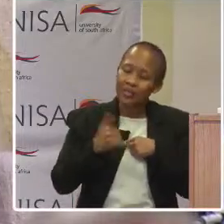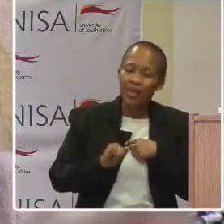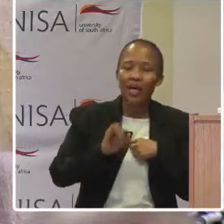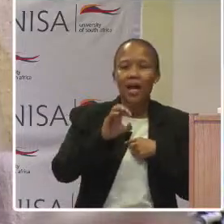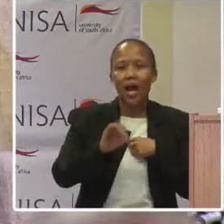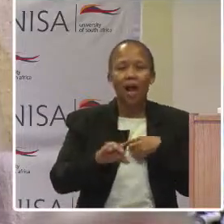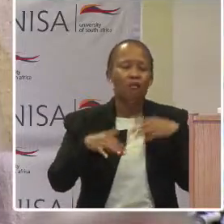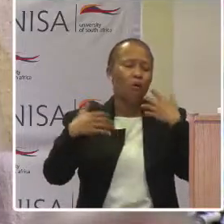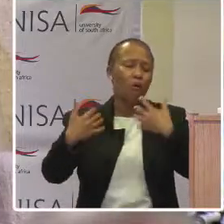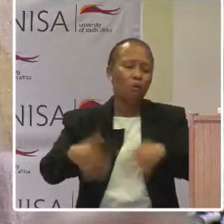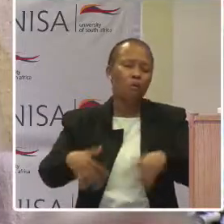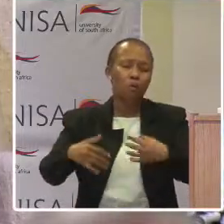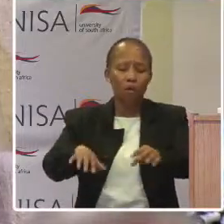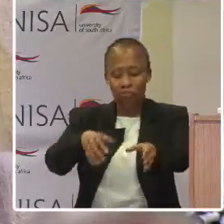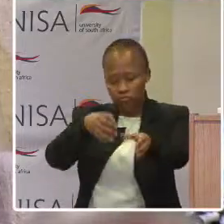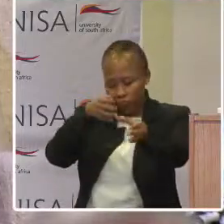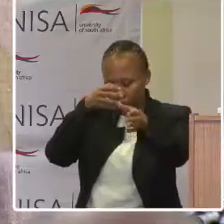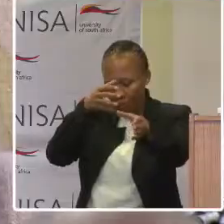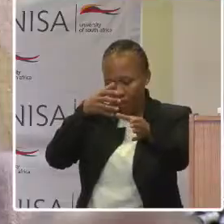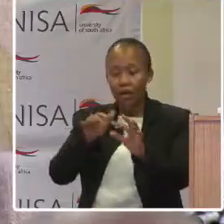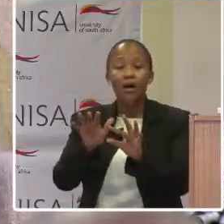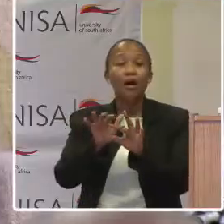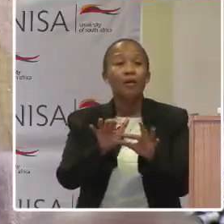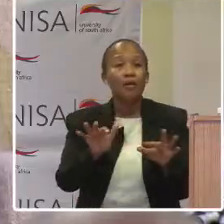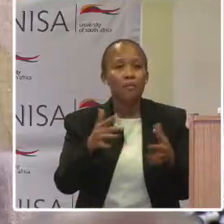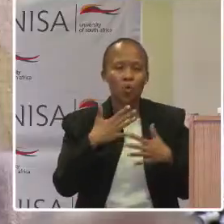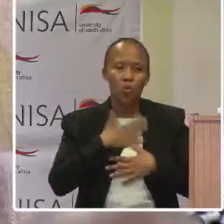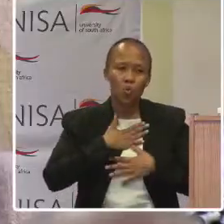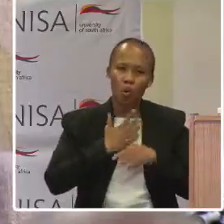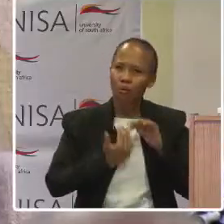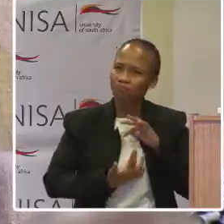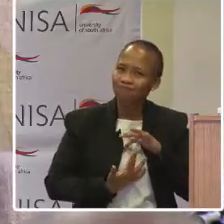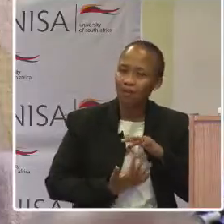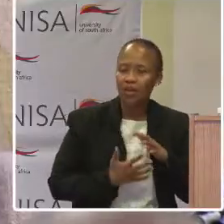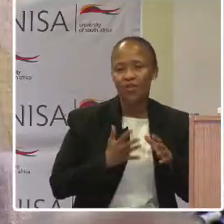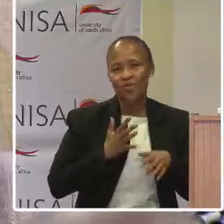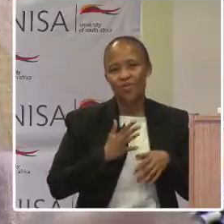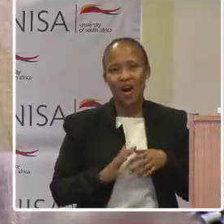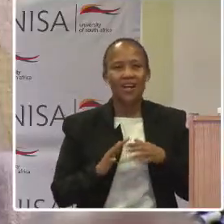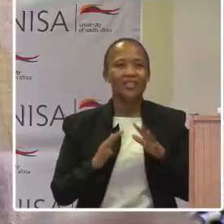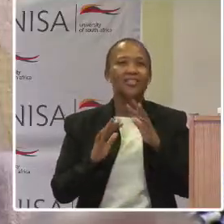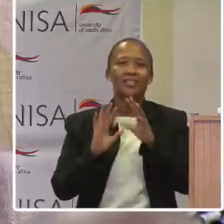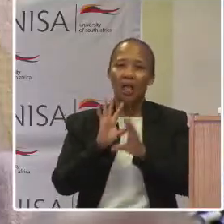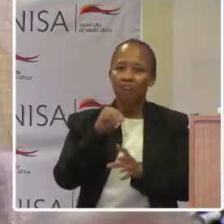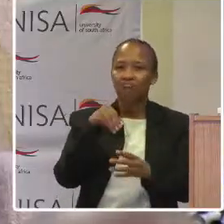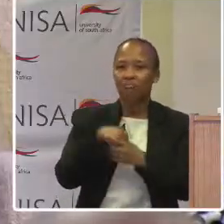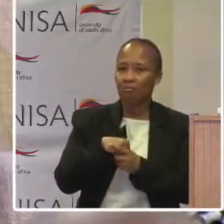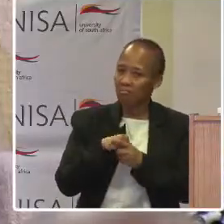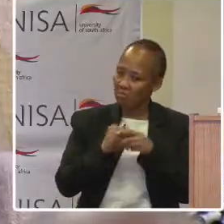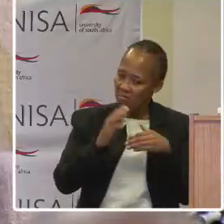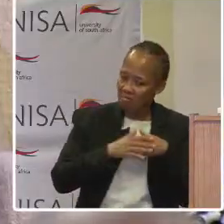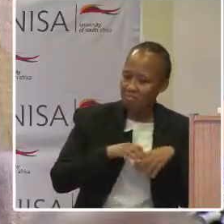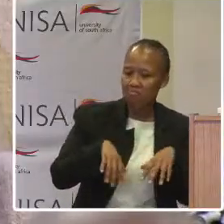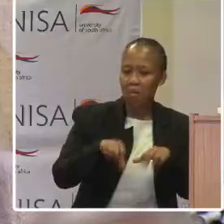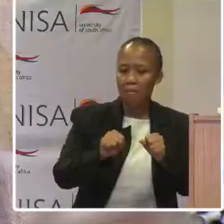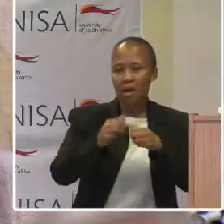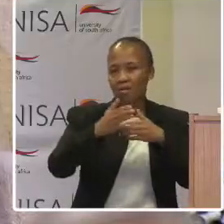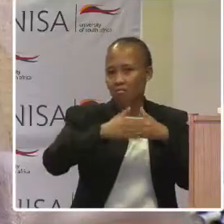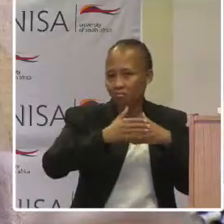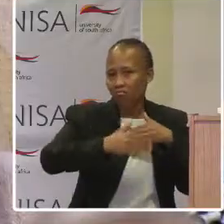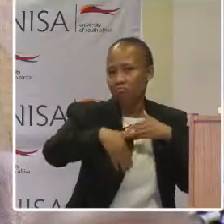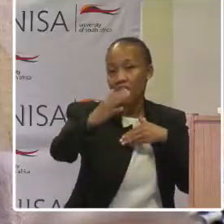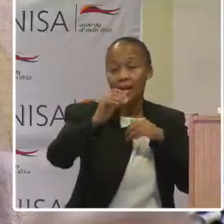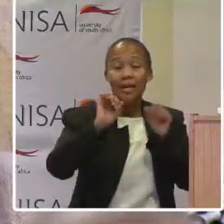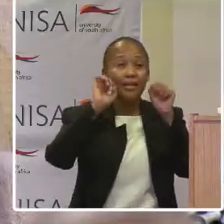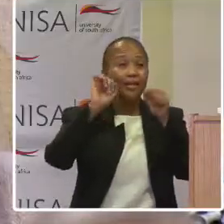people that are passionate about getting into the industry and taking it further. We can do it. The problem